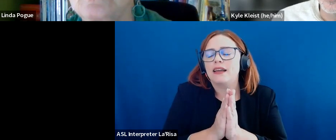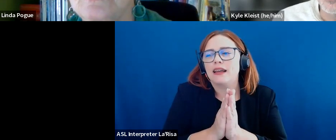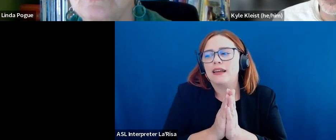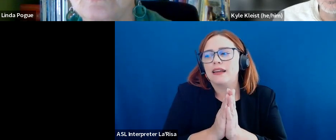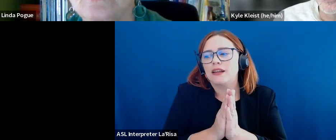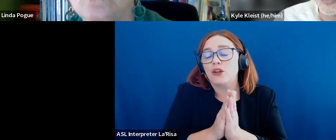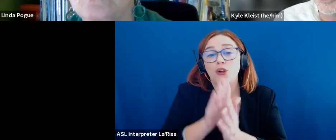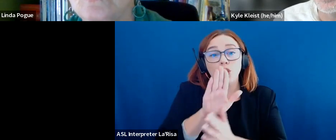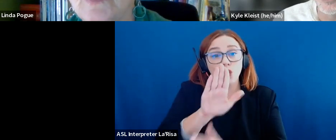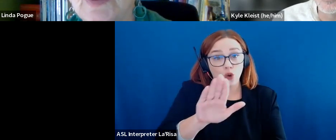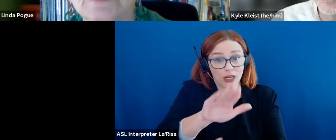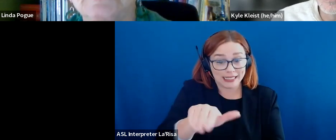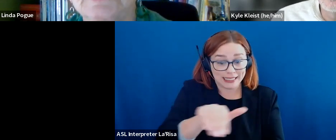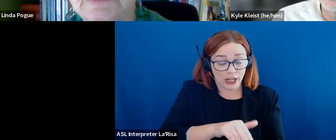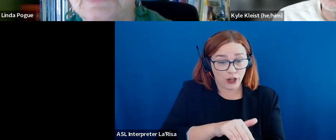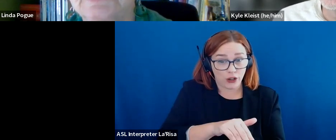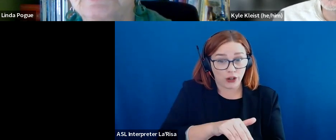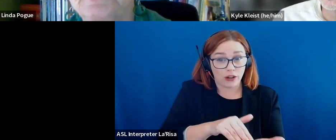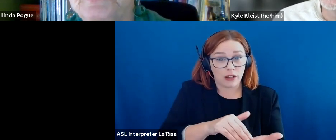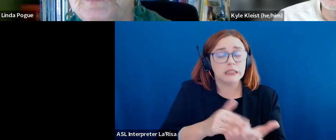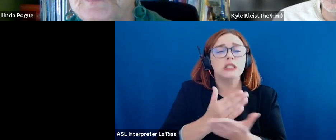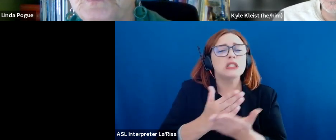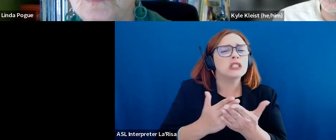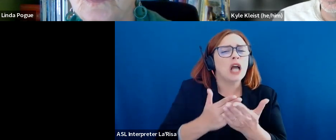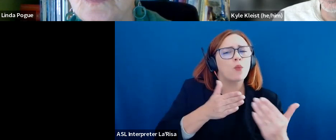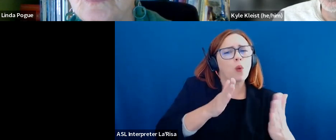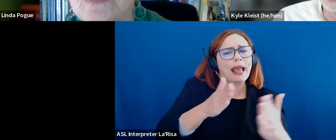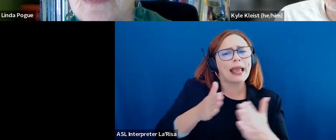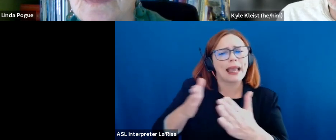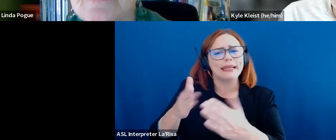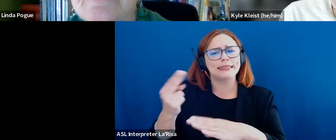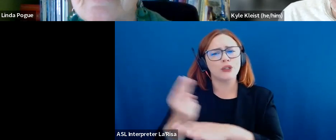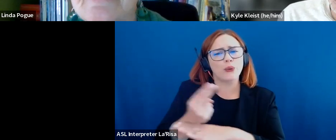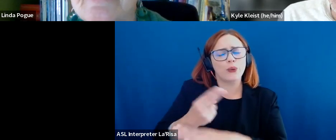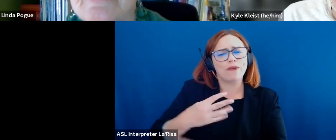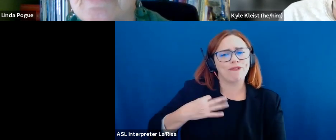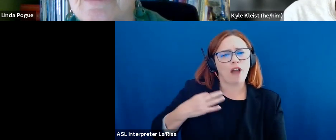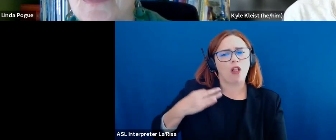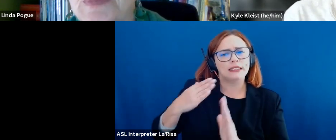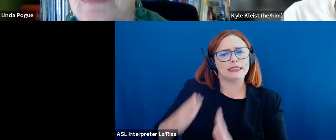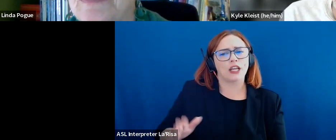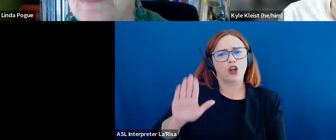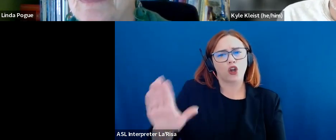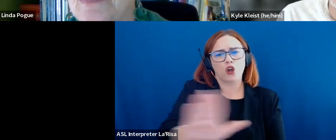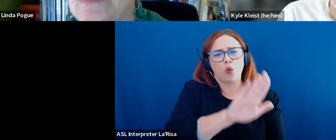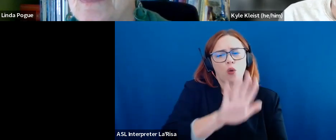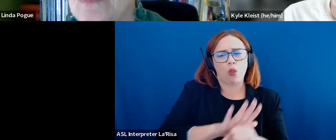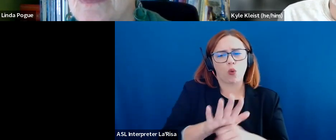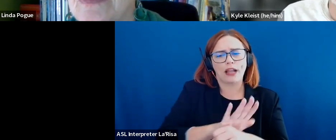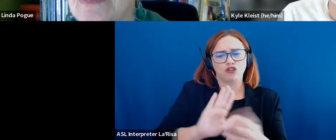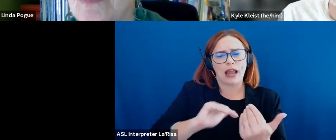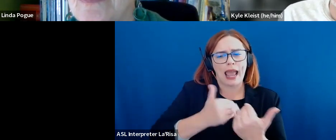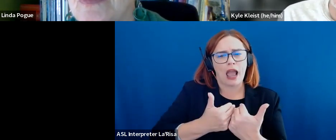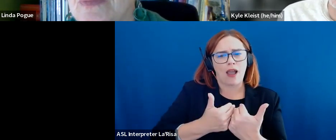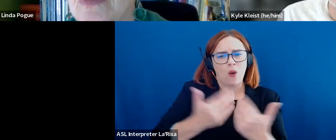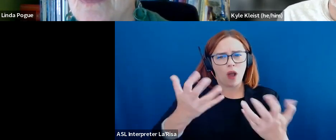your center? So we've been talking about volunteers today. And have people had a chance to think, what are